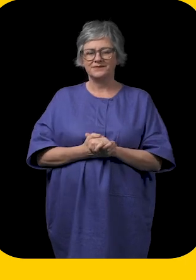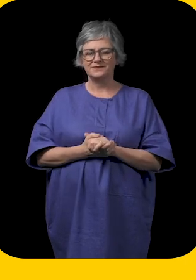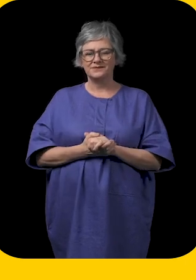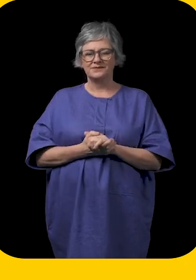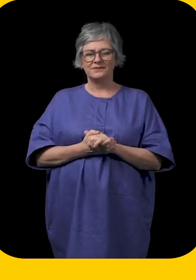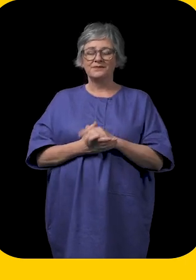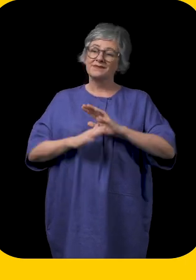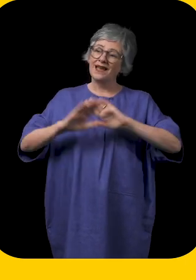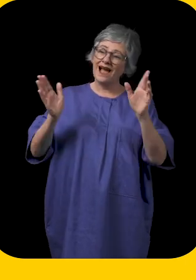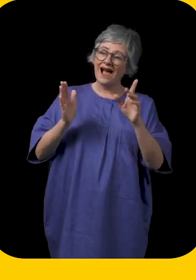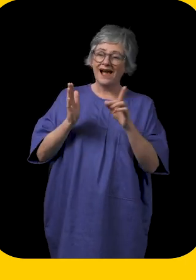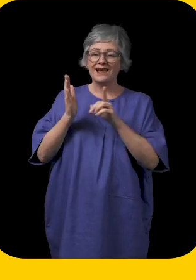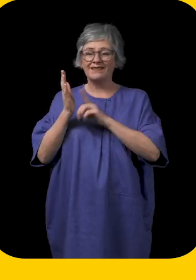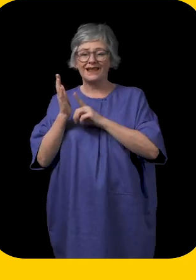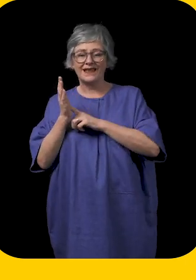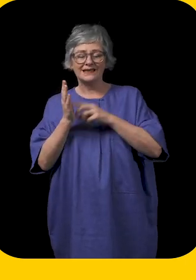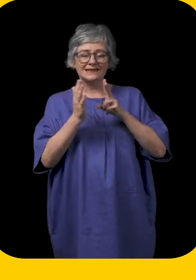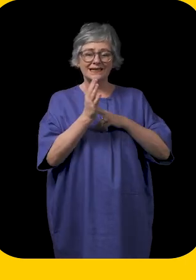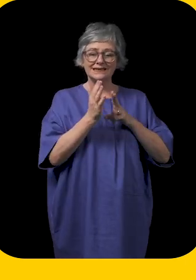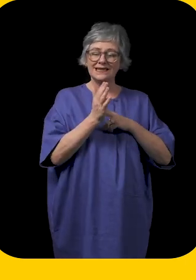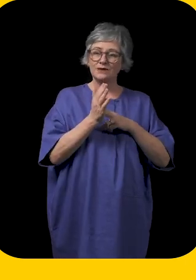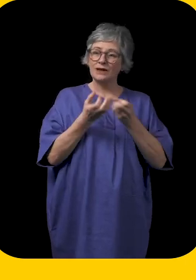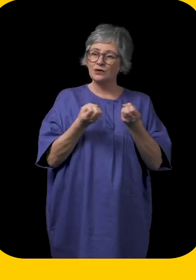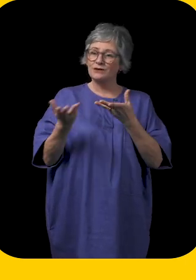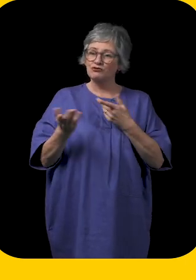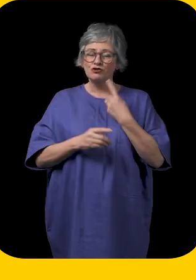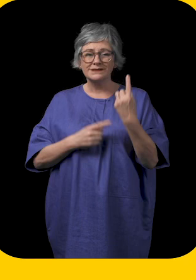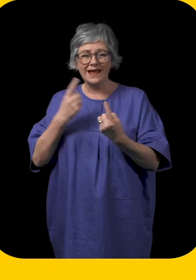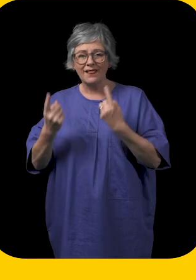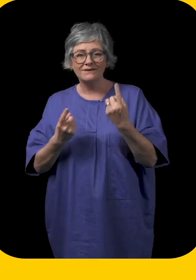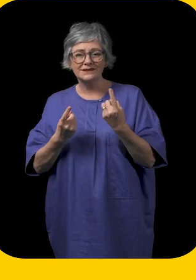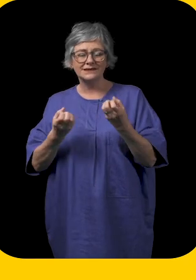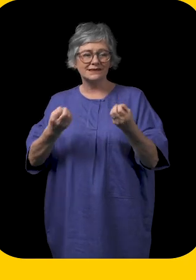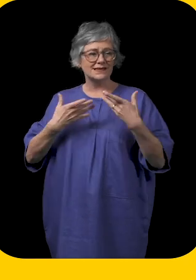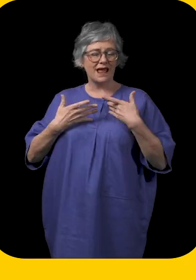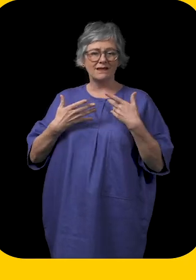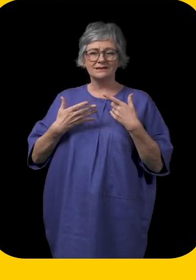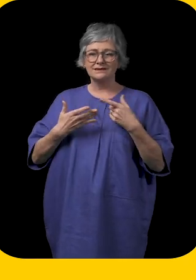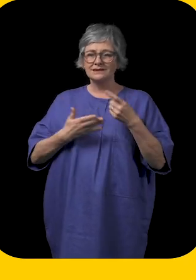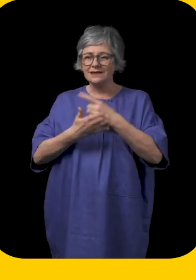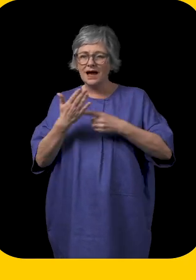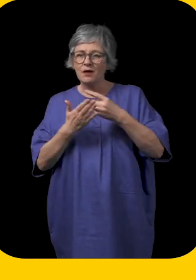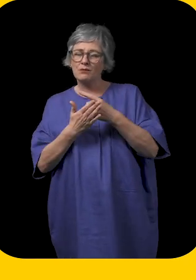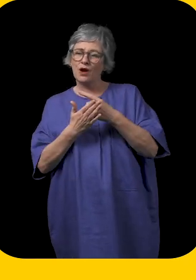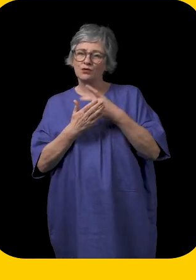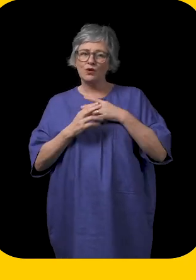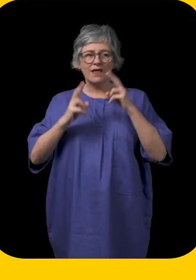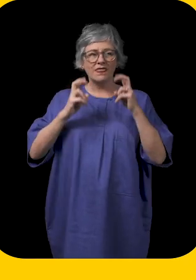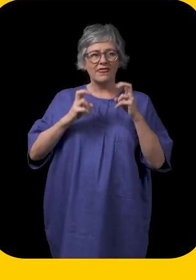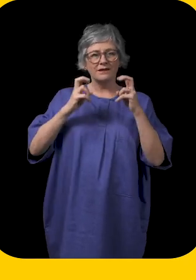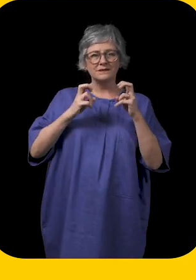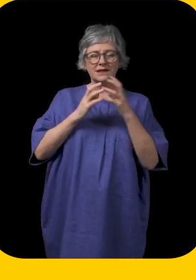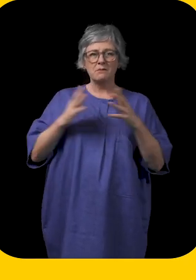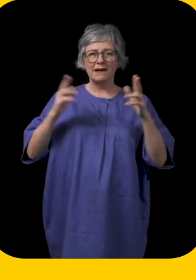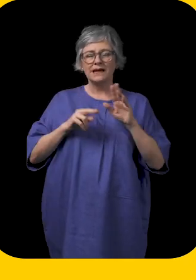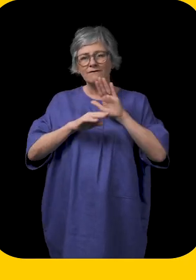First, hi, Leila and Nadine. Would you both like to introduce yourselves and tell us a bit about how your writing relates to our themes of faith, future